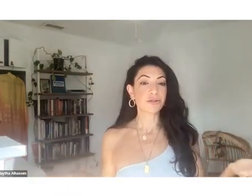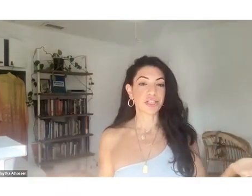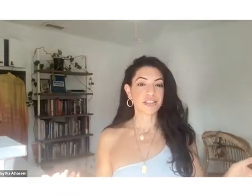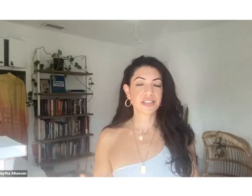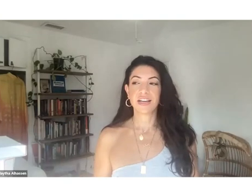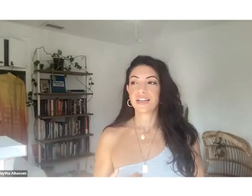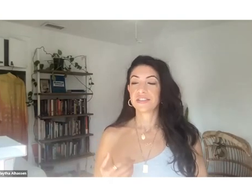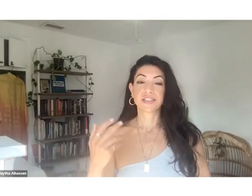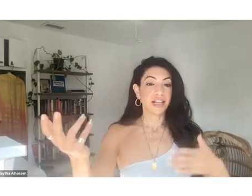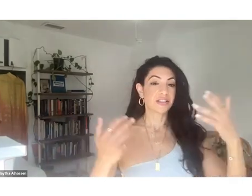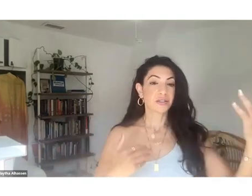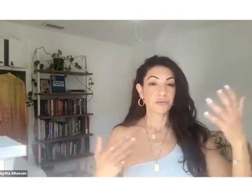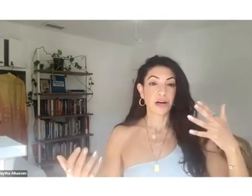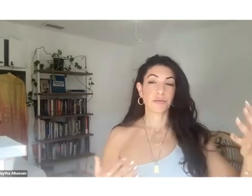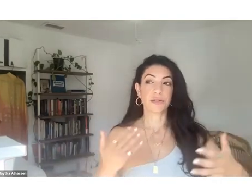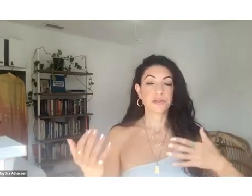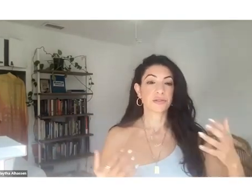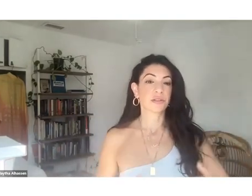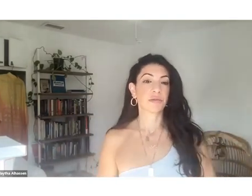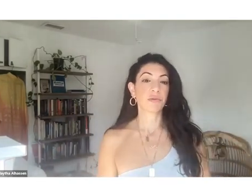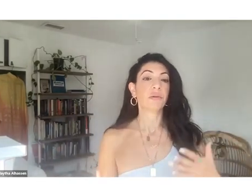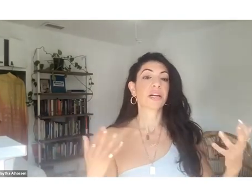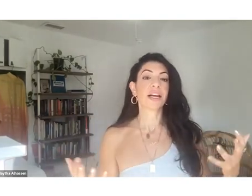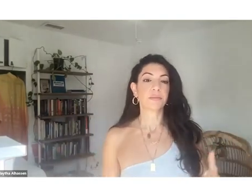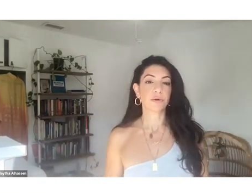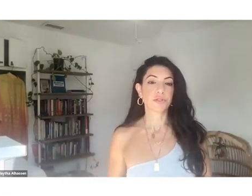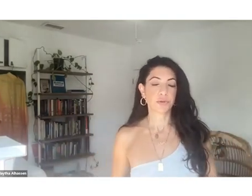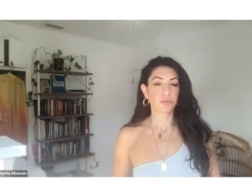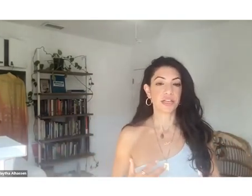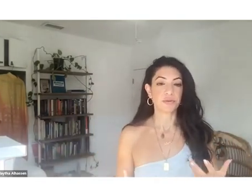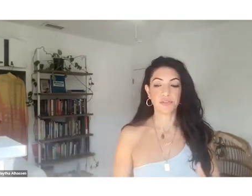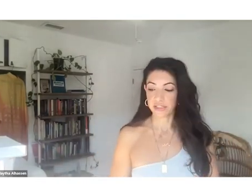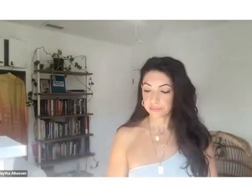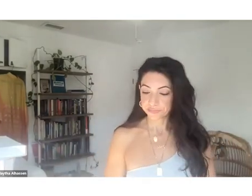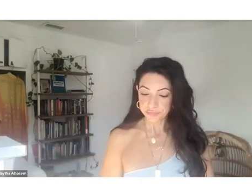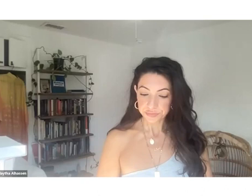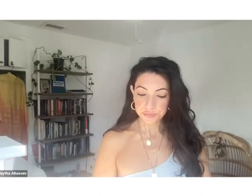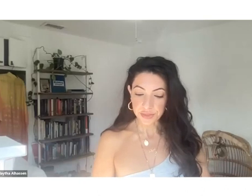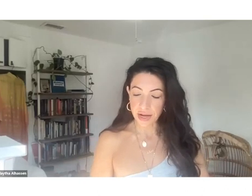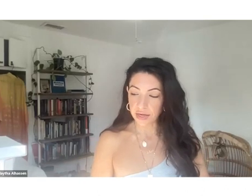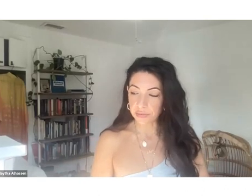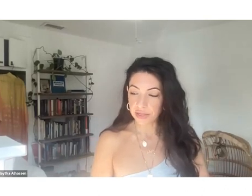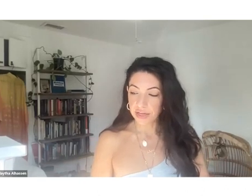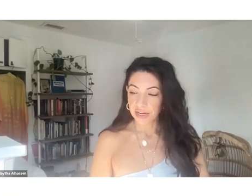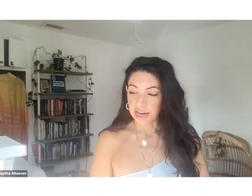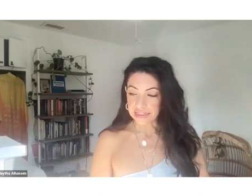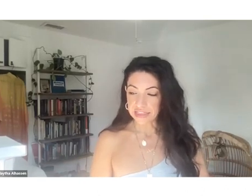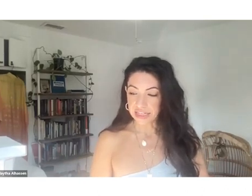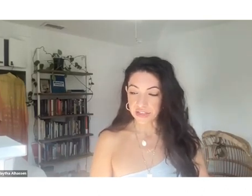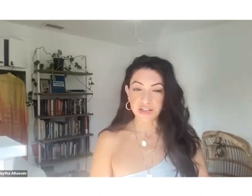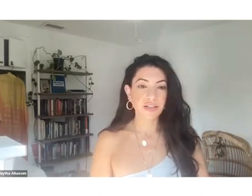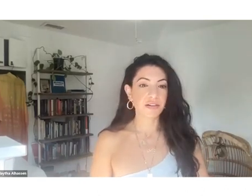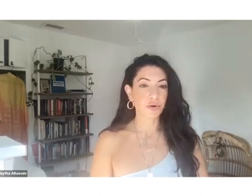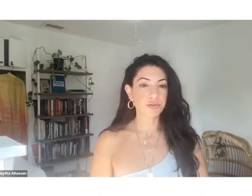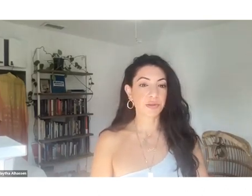today emojis, to select what aligned most with what he was feeling. And